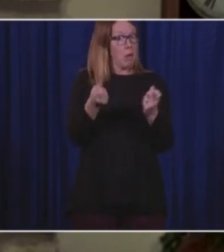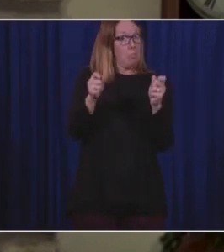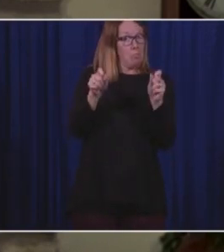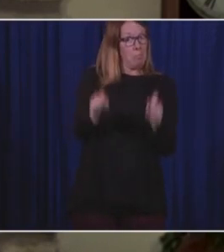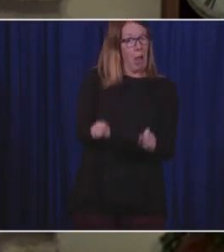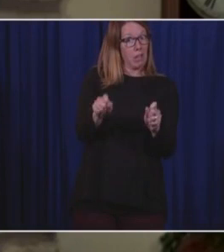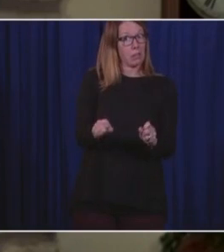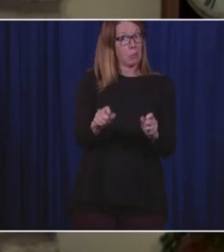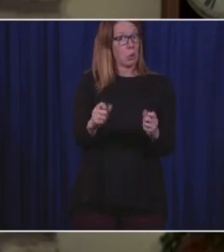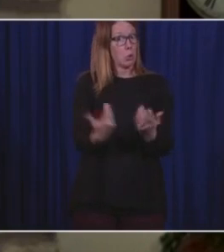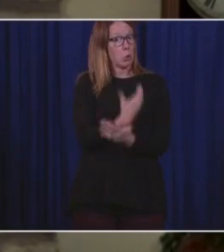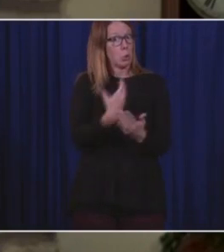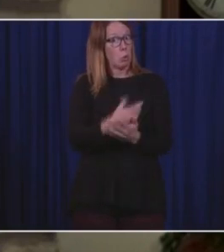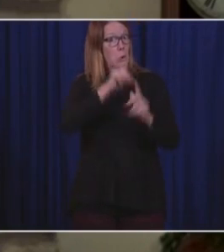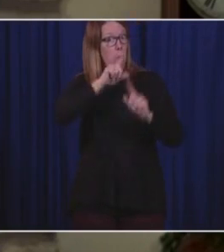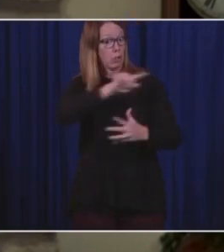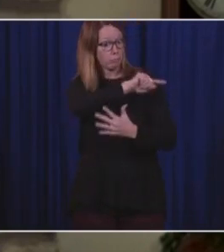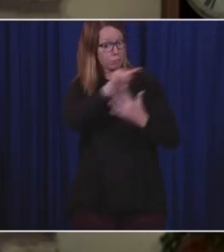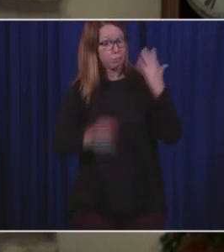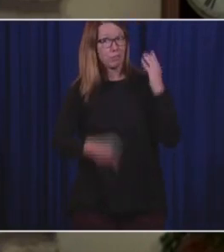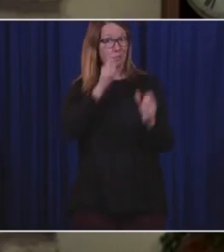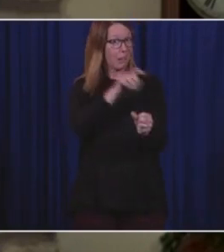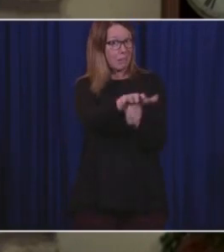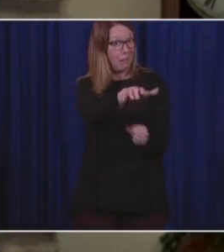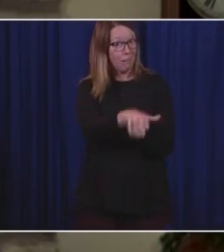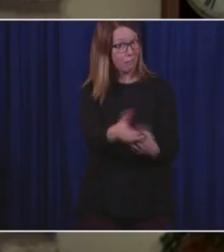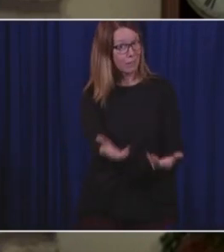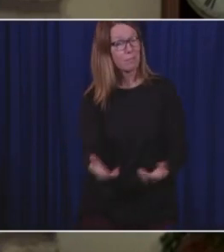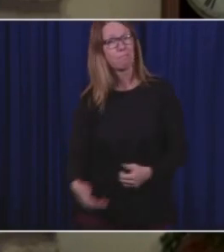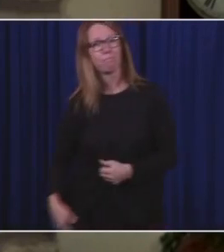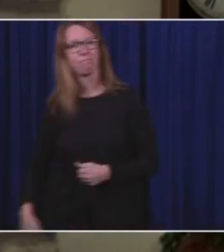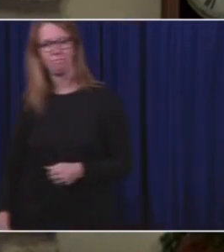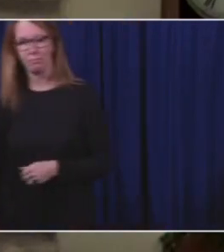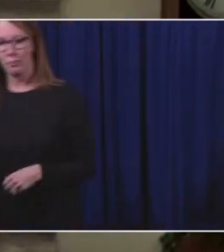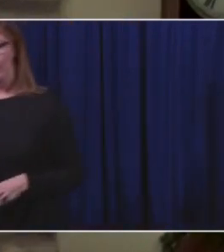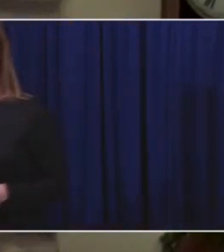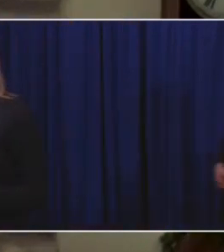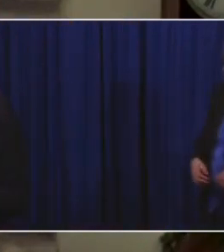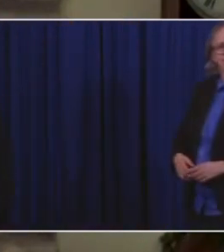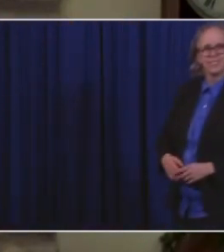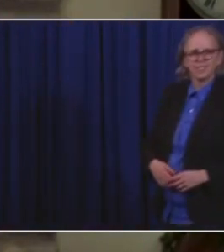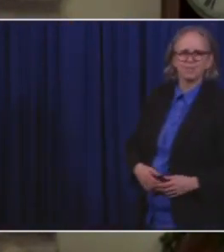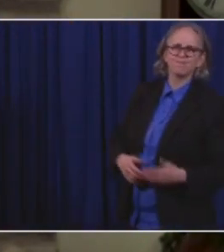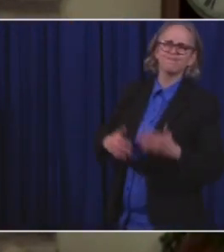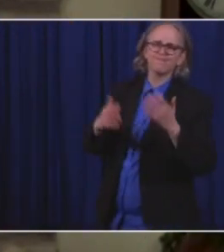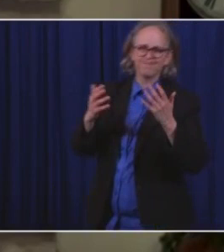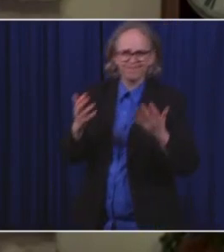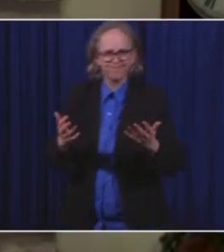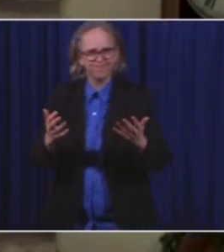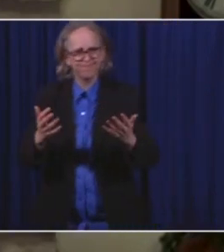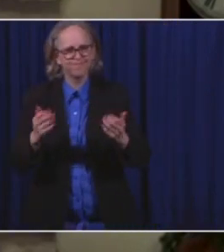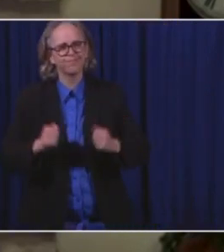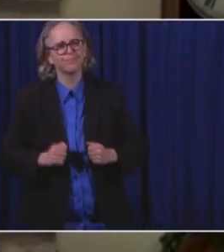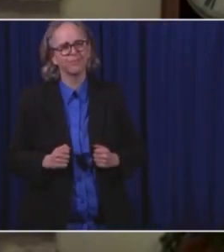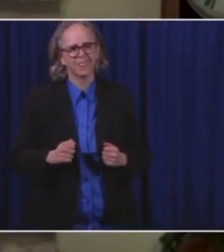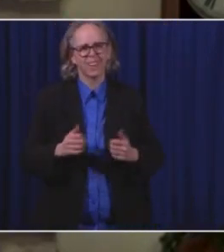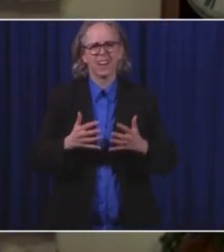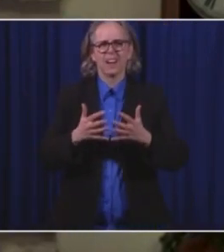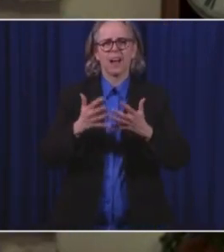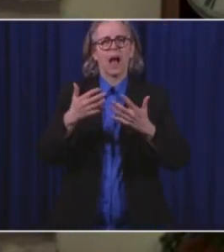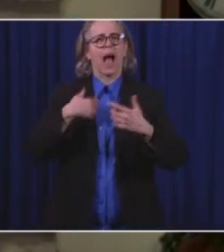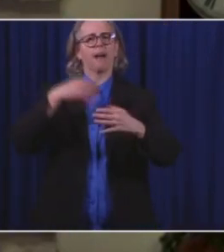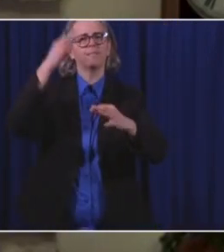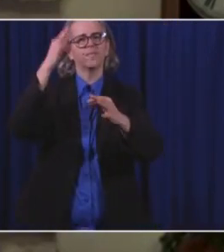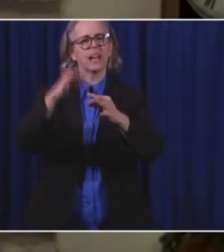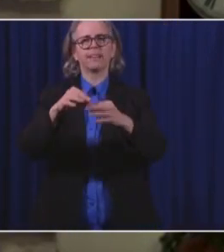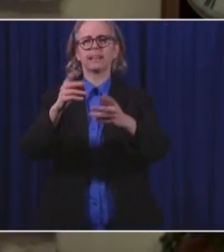need new orders? Well, I have a lot of faith in the people of the state of Ohio. And if